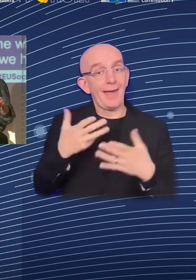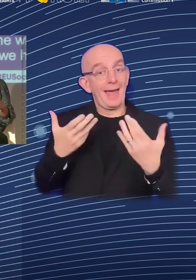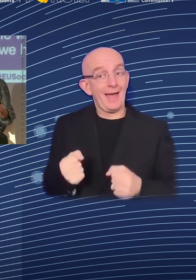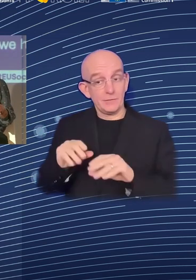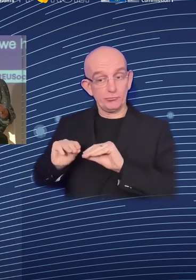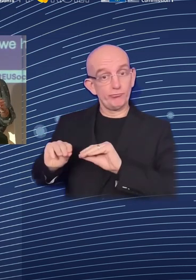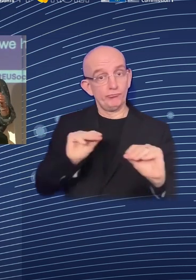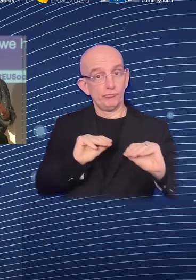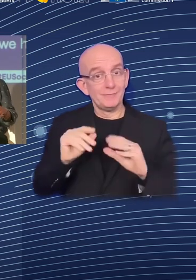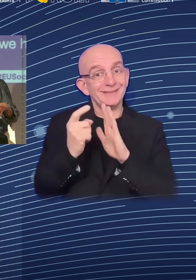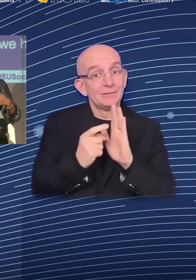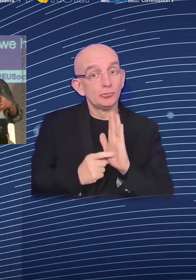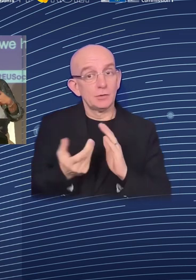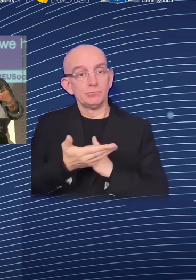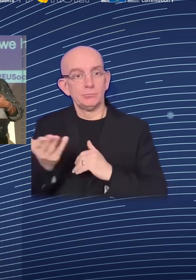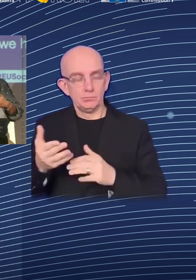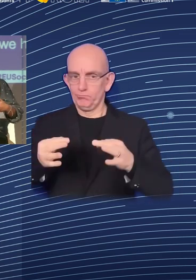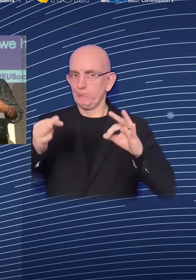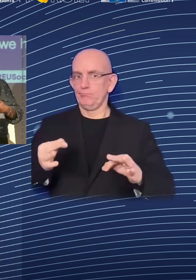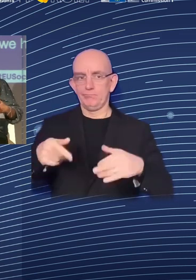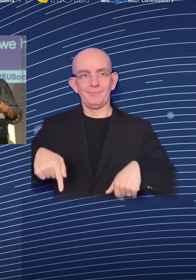a technician, it's a teacher who helps